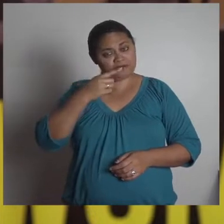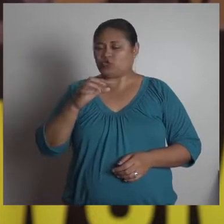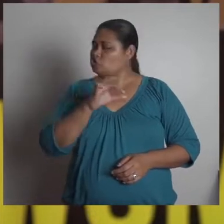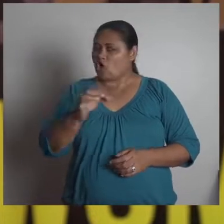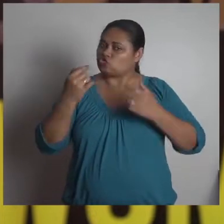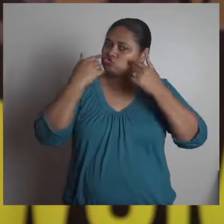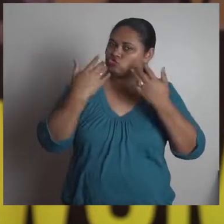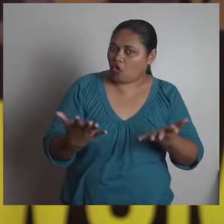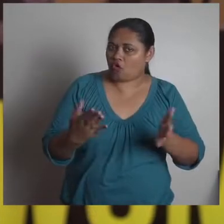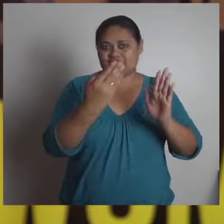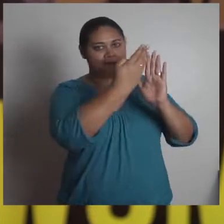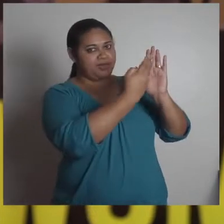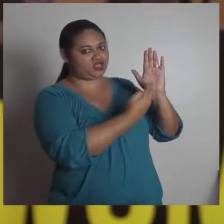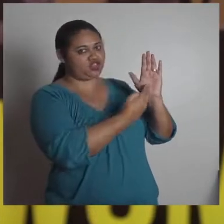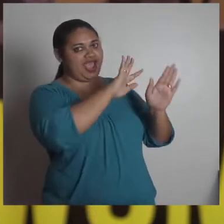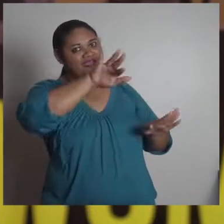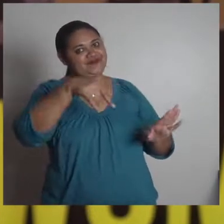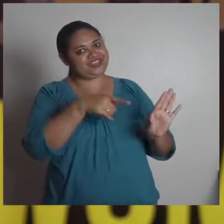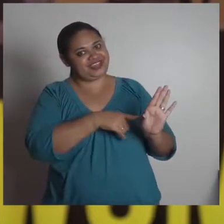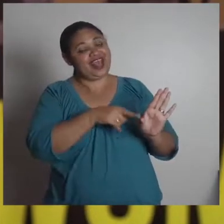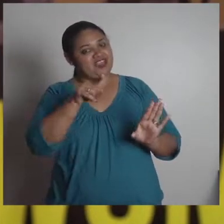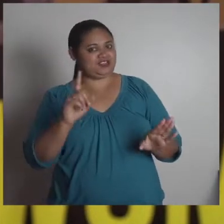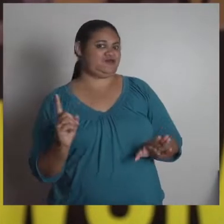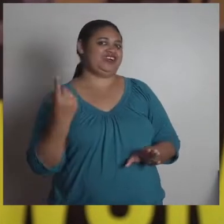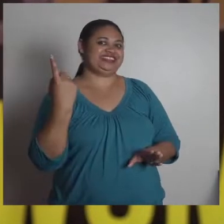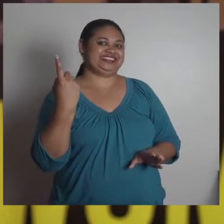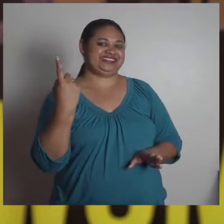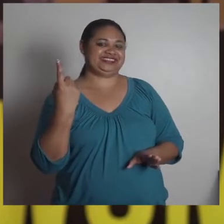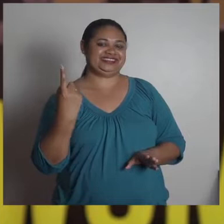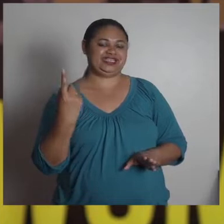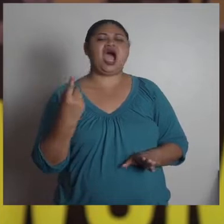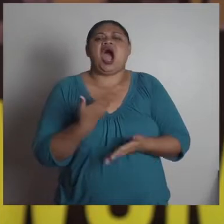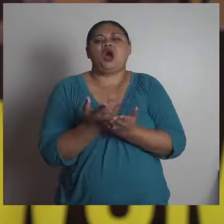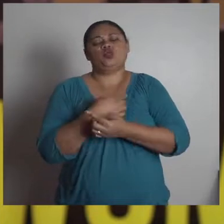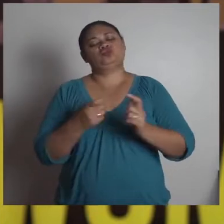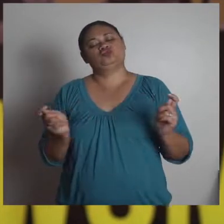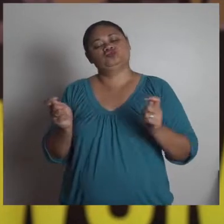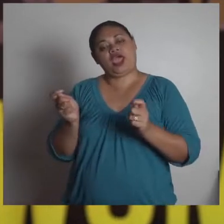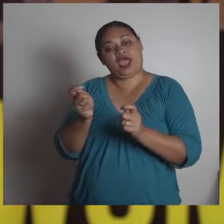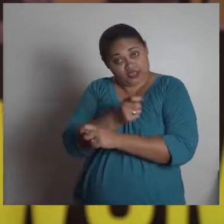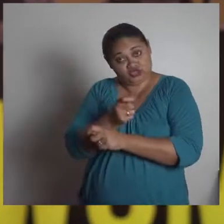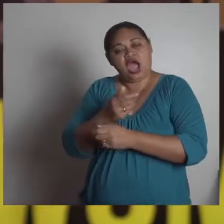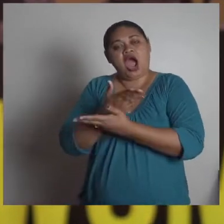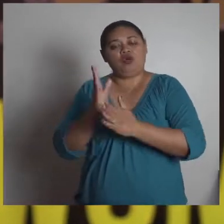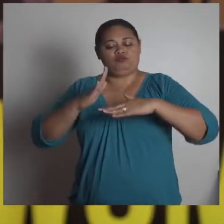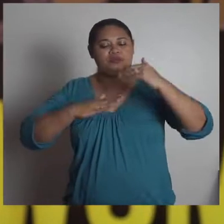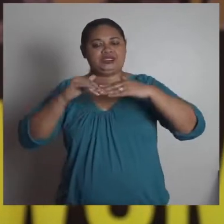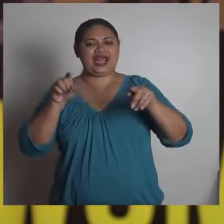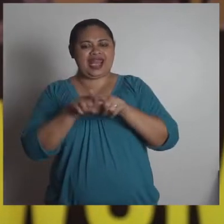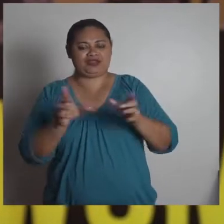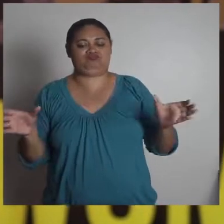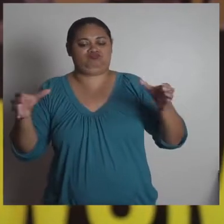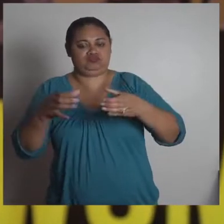areas and old people. That's not reflected in our budget every year. So that's the first one. How do we change